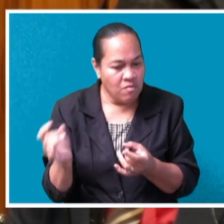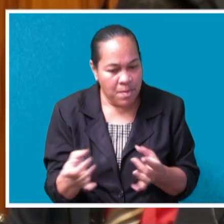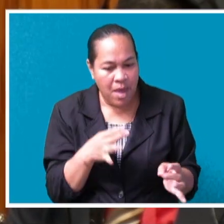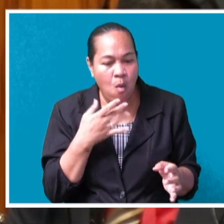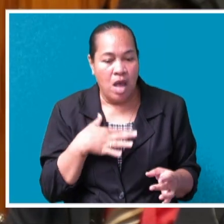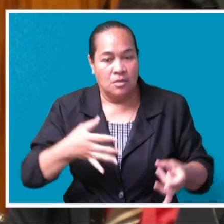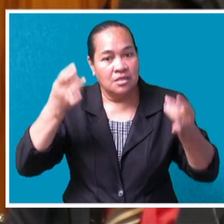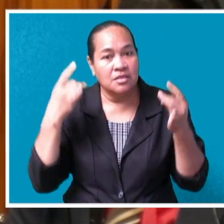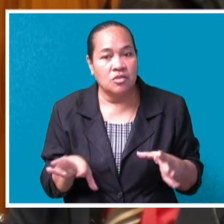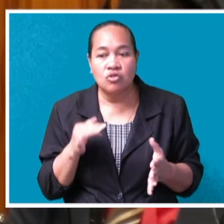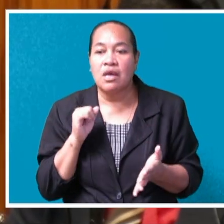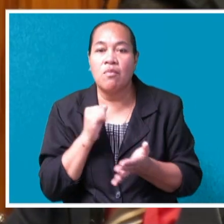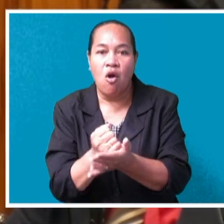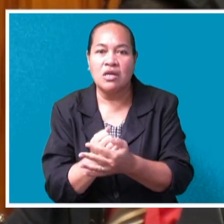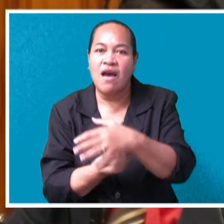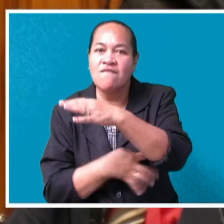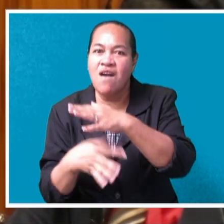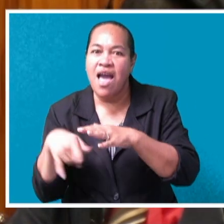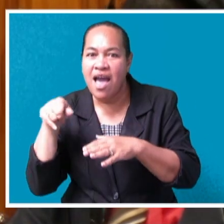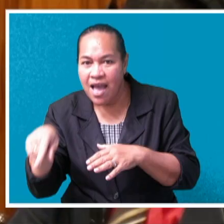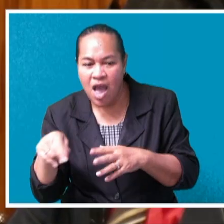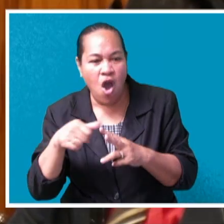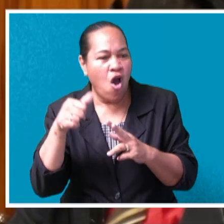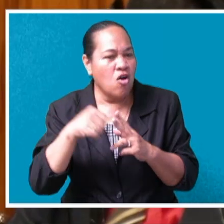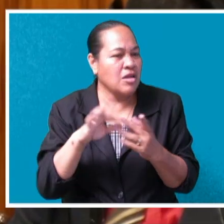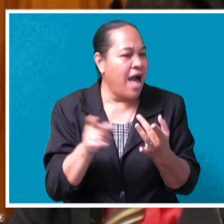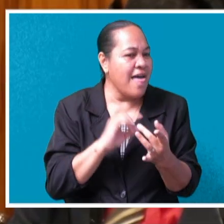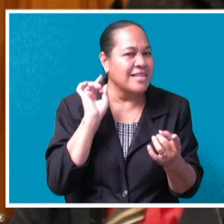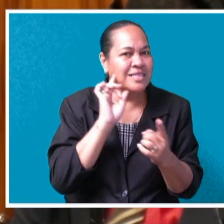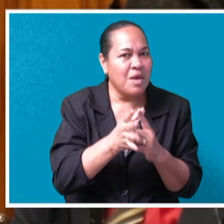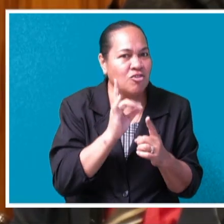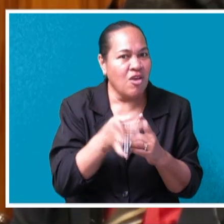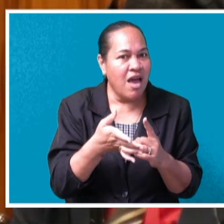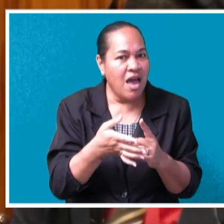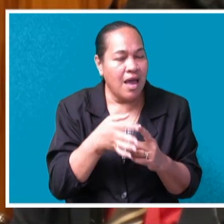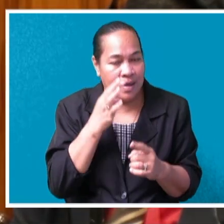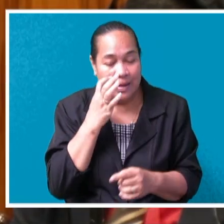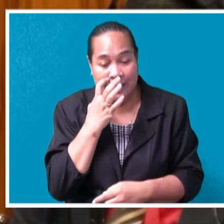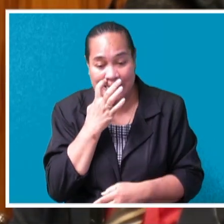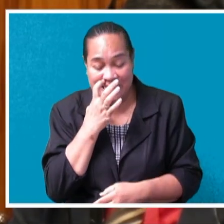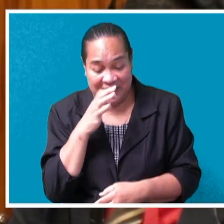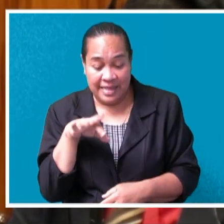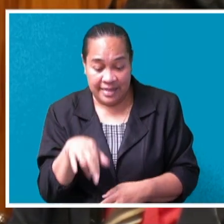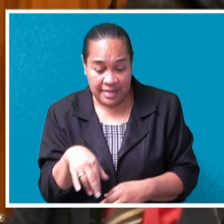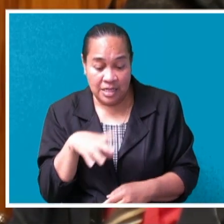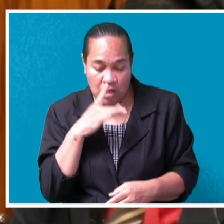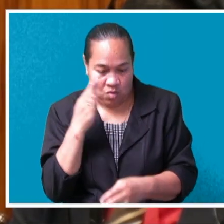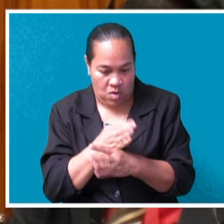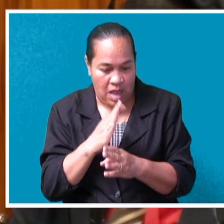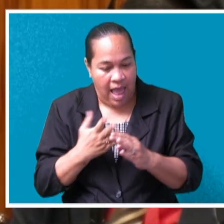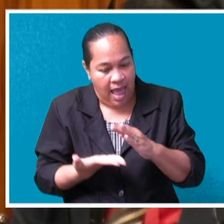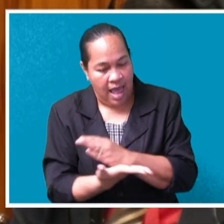authorities when specialized capabilities are required. Such arrangements would operate within the framework of the